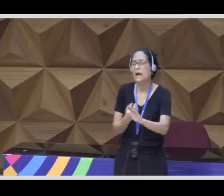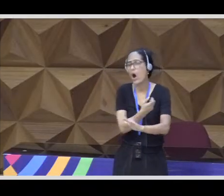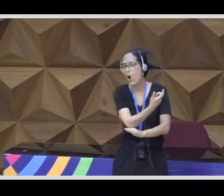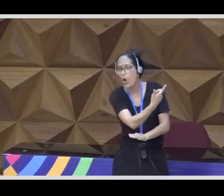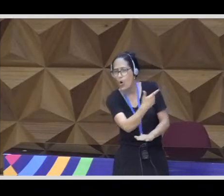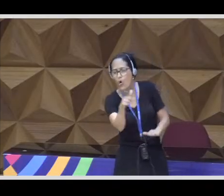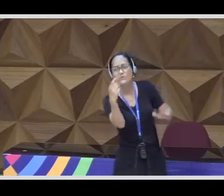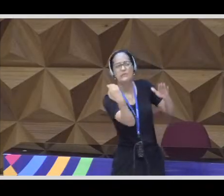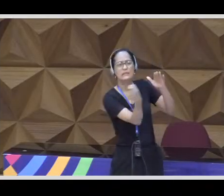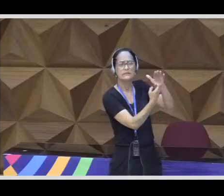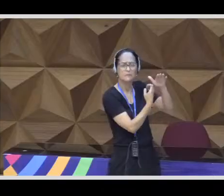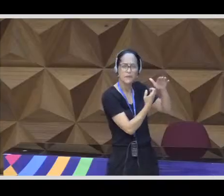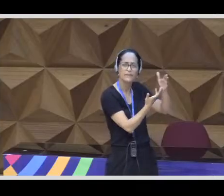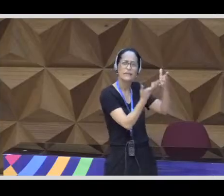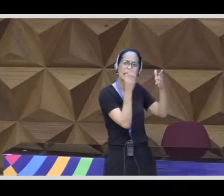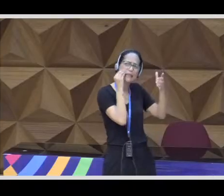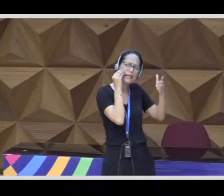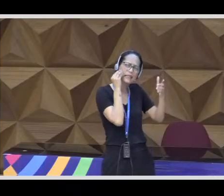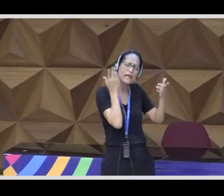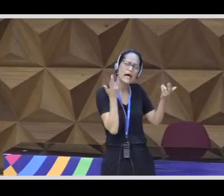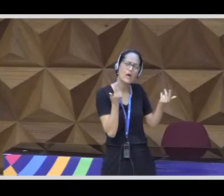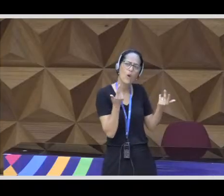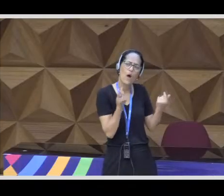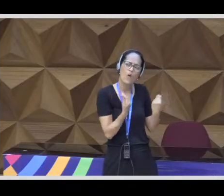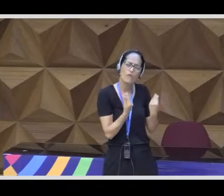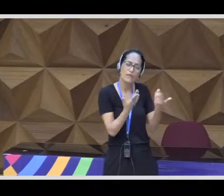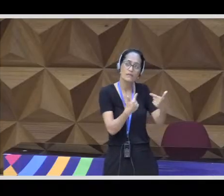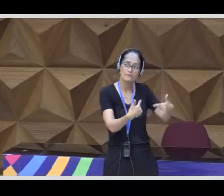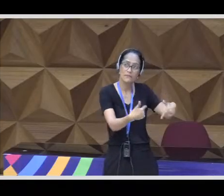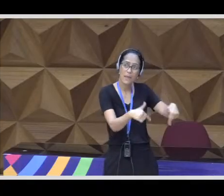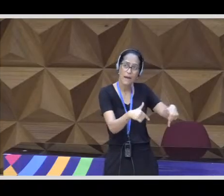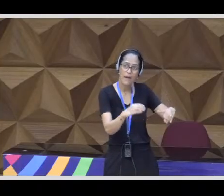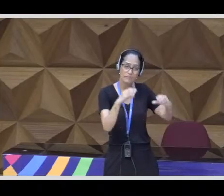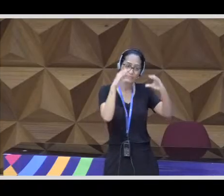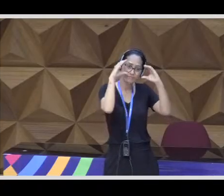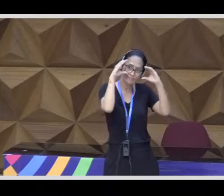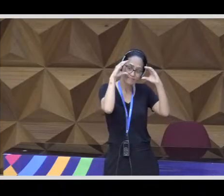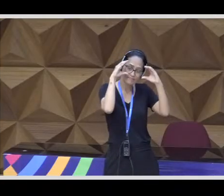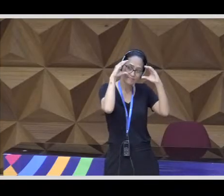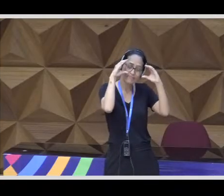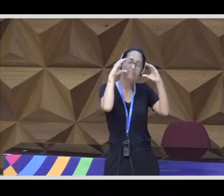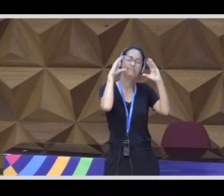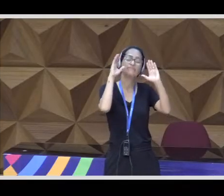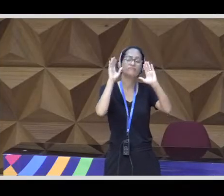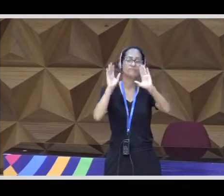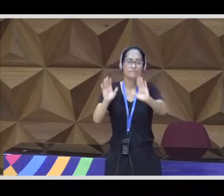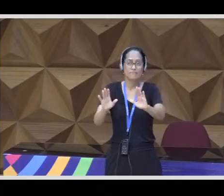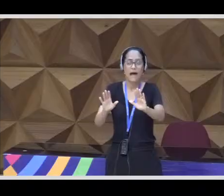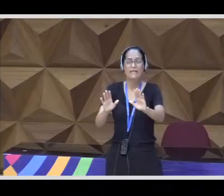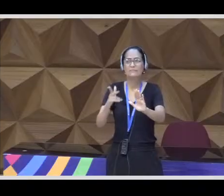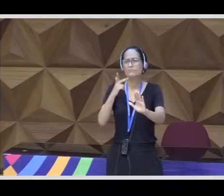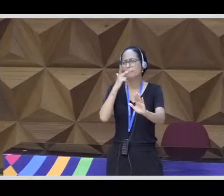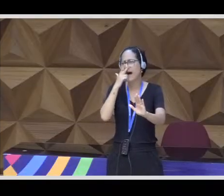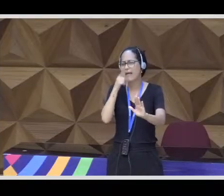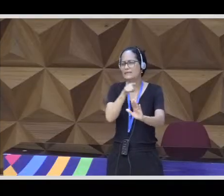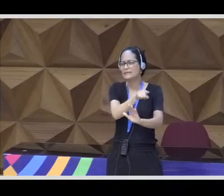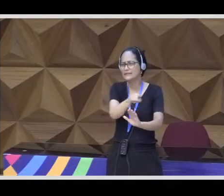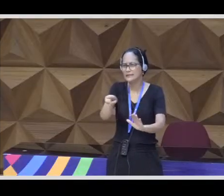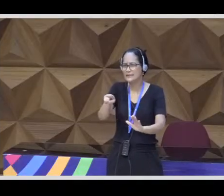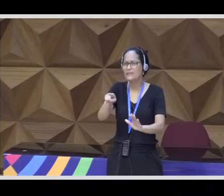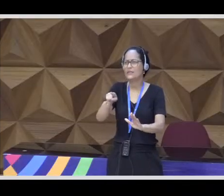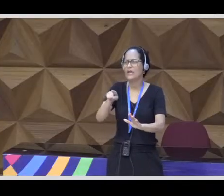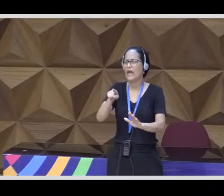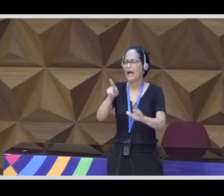for work, but yeah, I think it's hard to persuade people that they want to work in that.